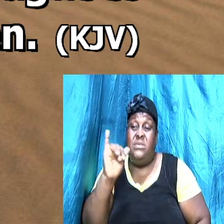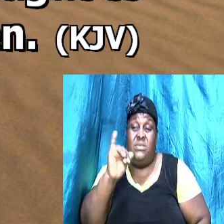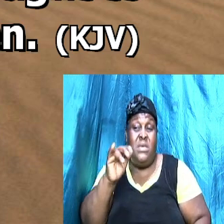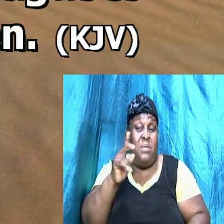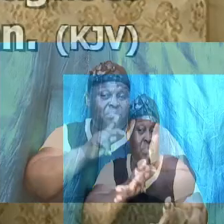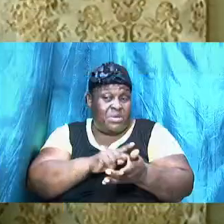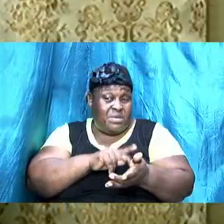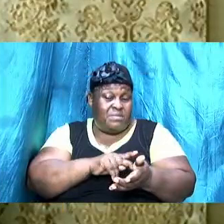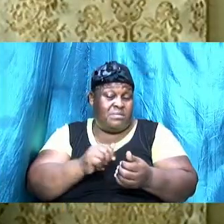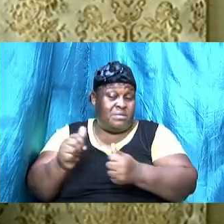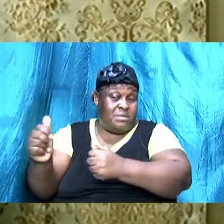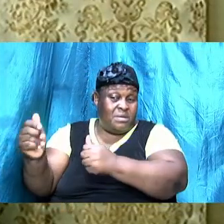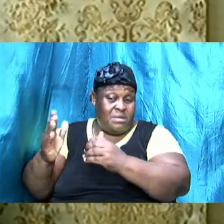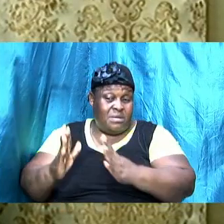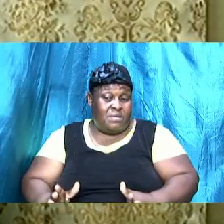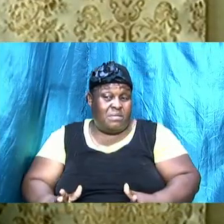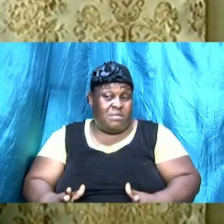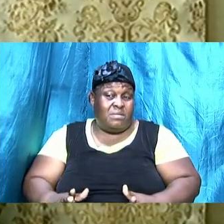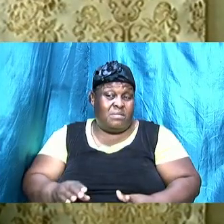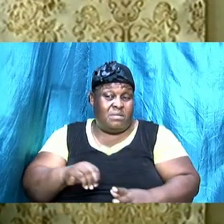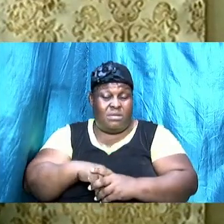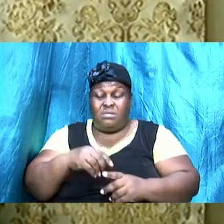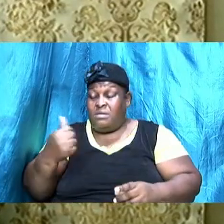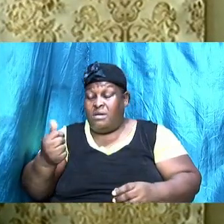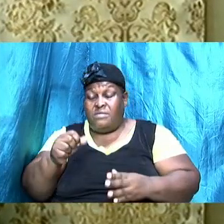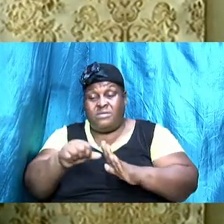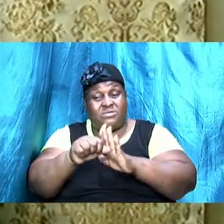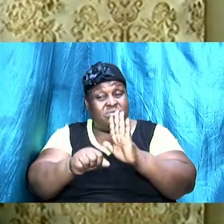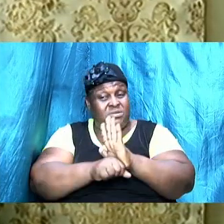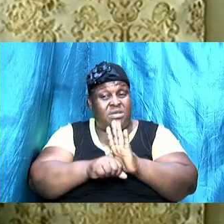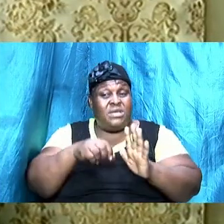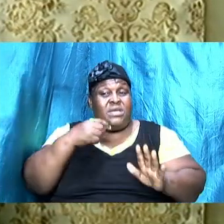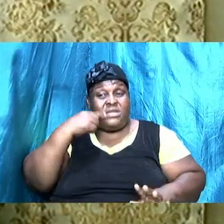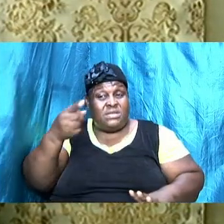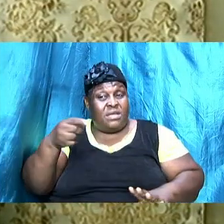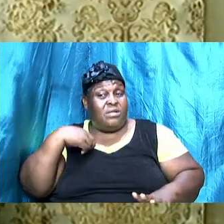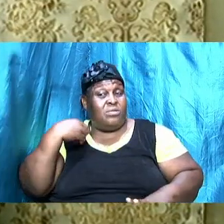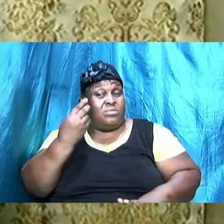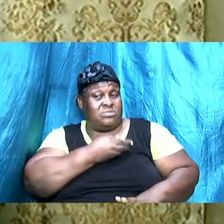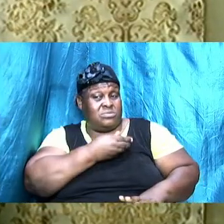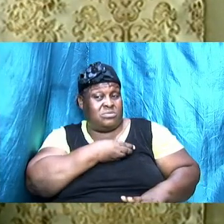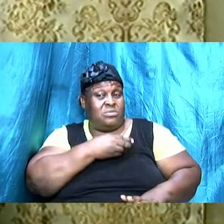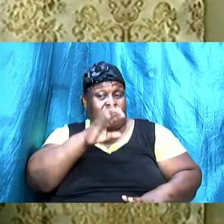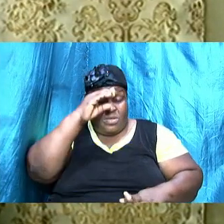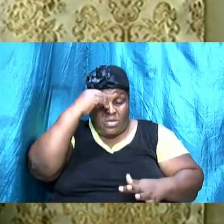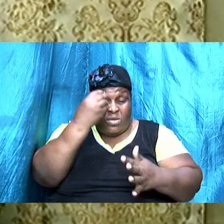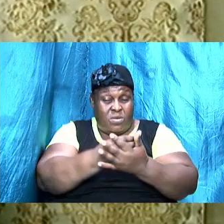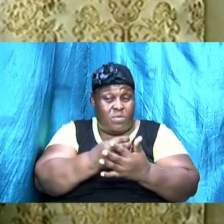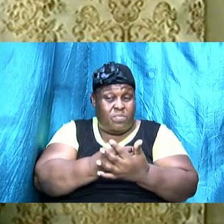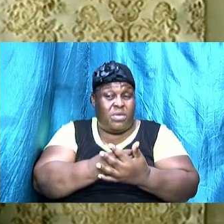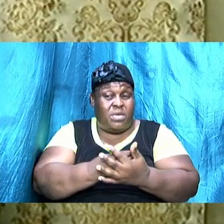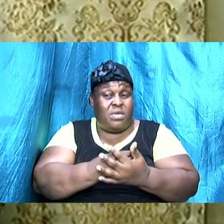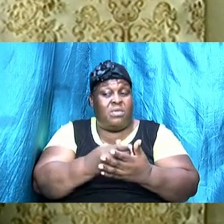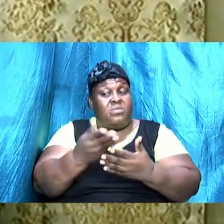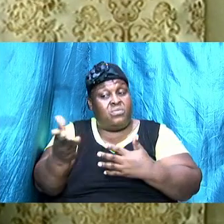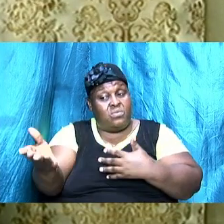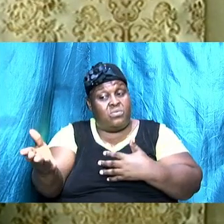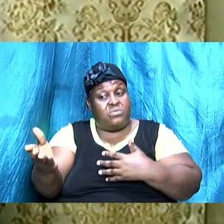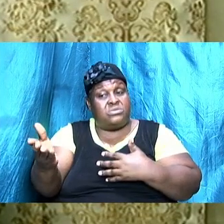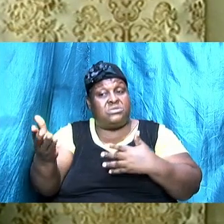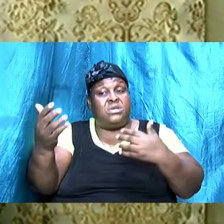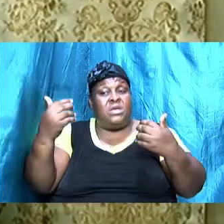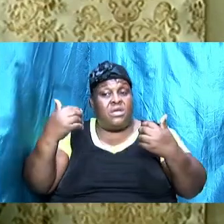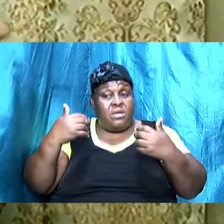Peter and apostles who in other scriptures tell us that we must obey those